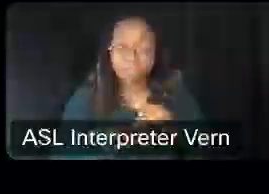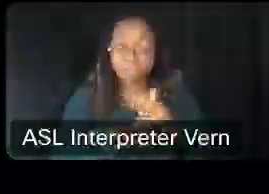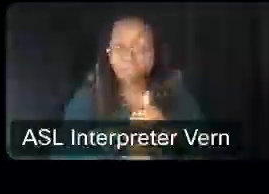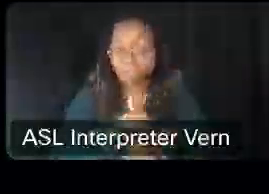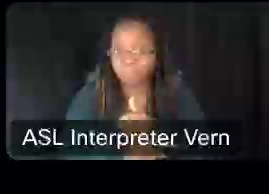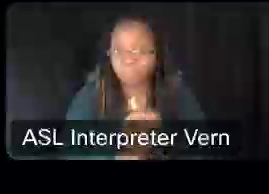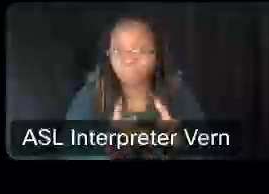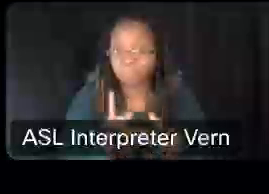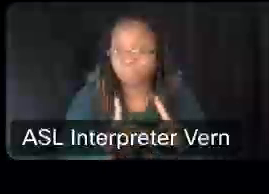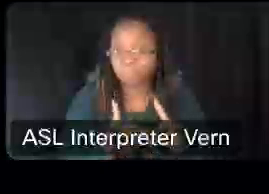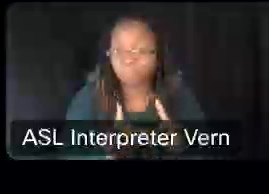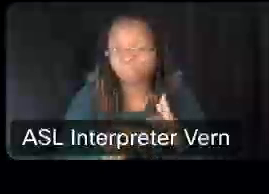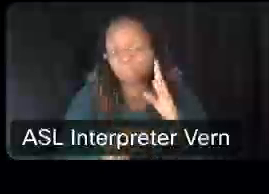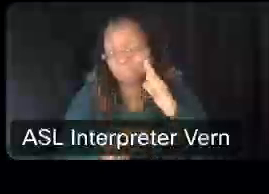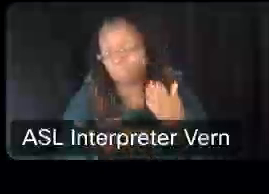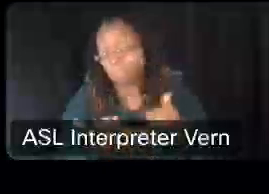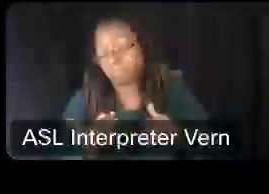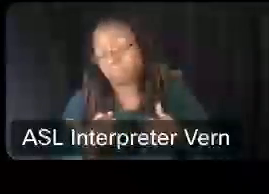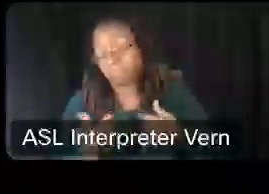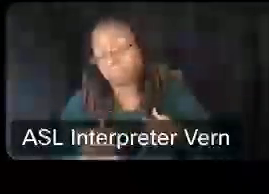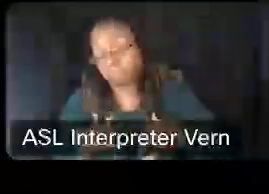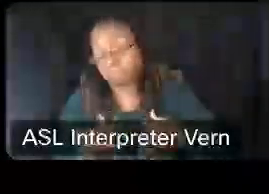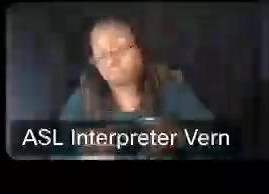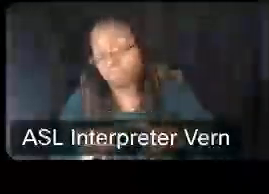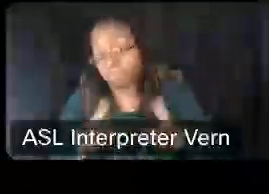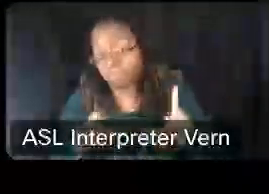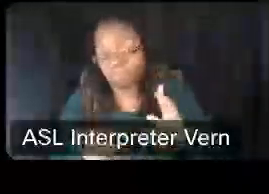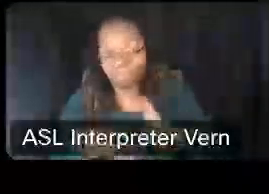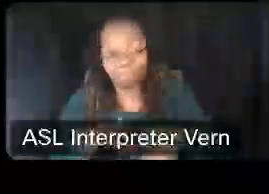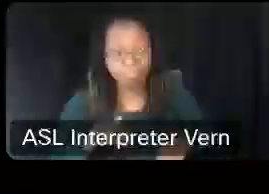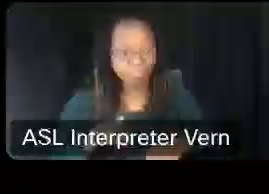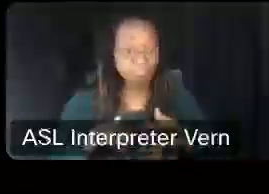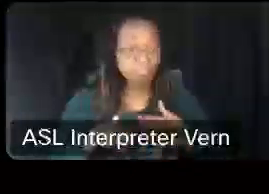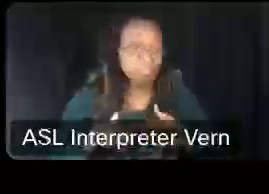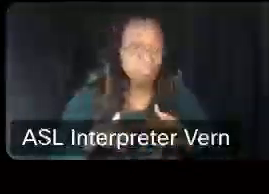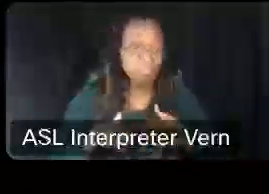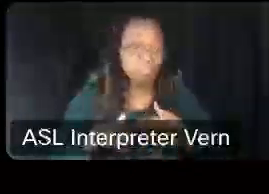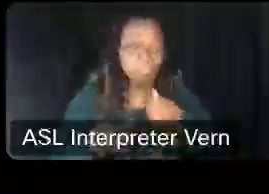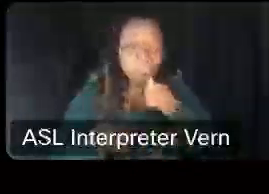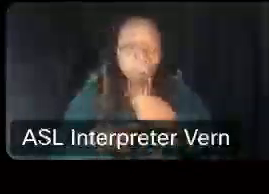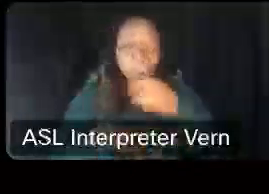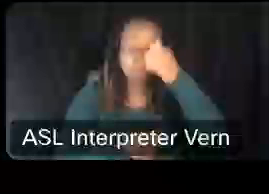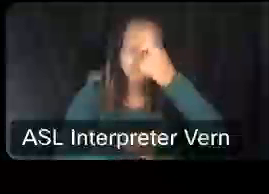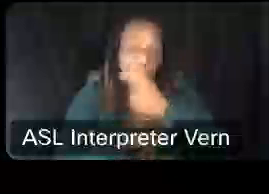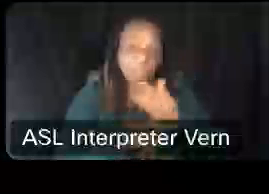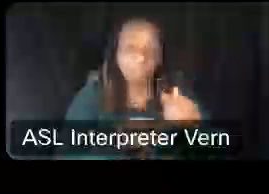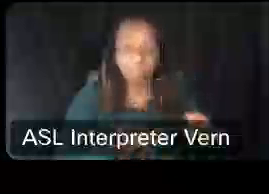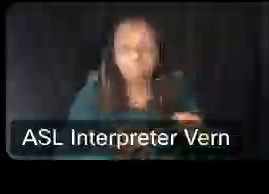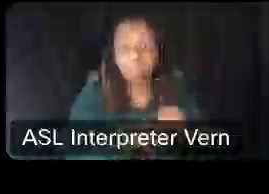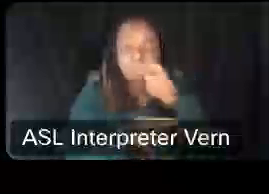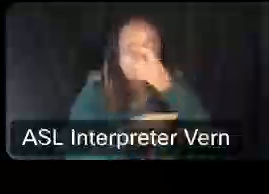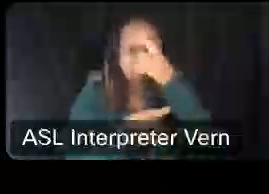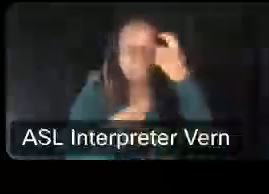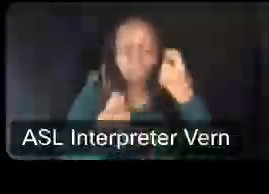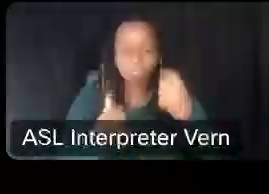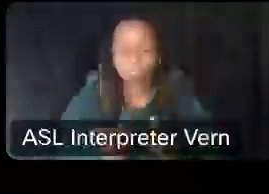individuals. So I know I may be feeling differently than even my siblings who are also trauma survivors. I may be feeling differently